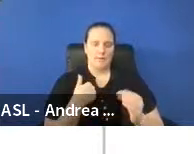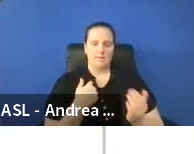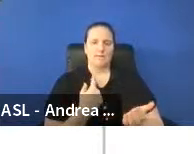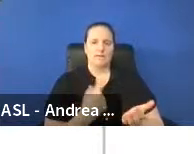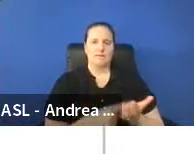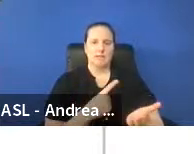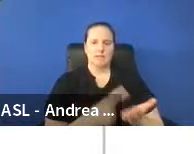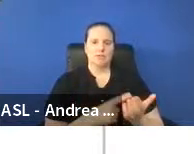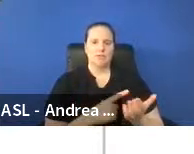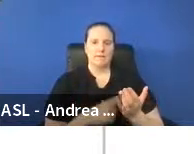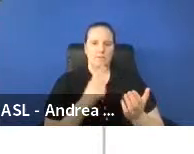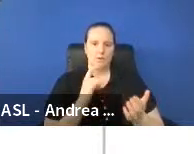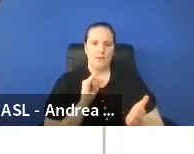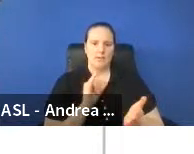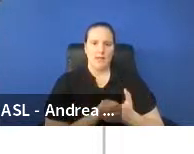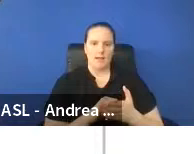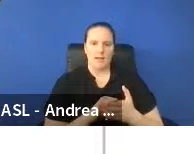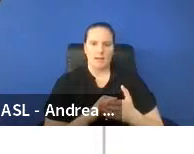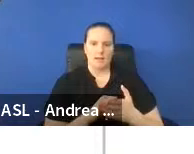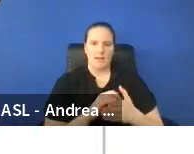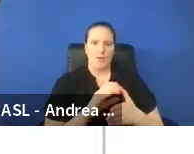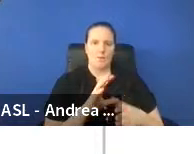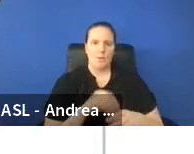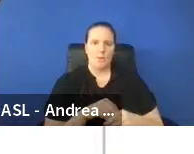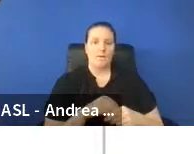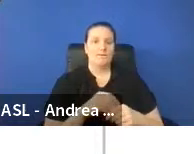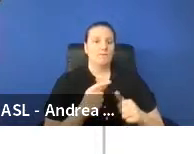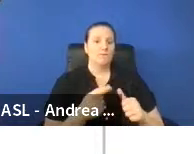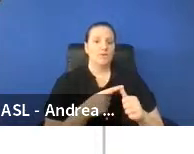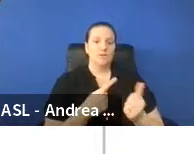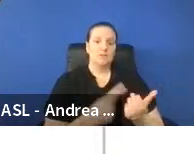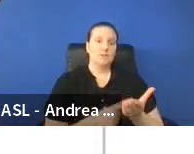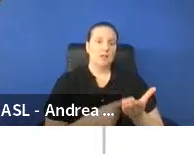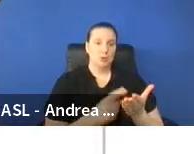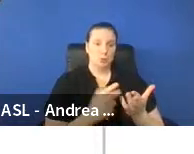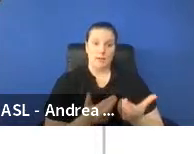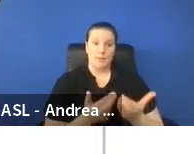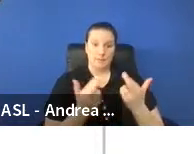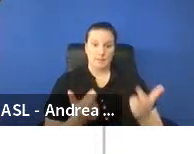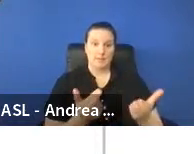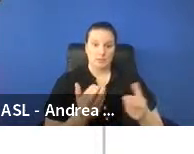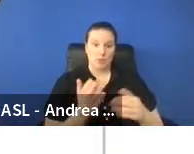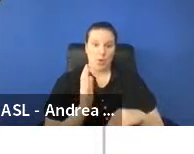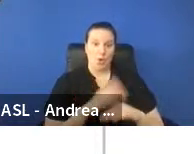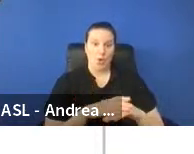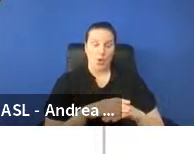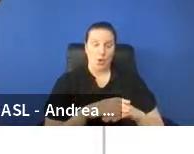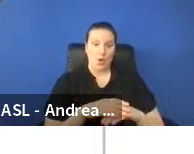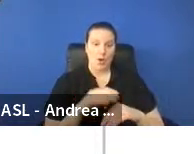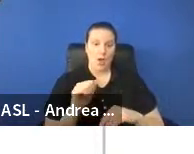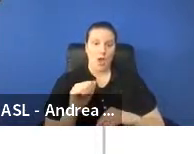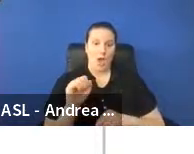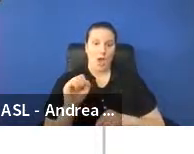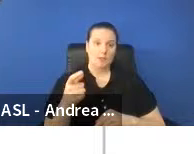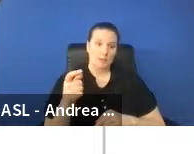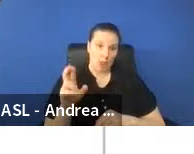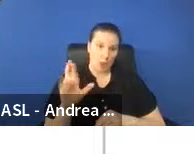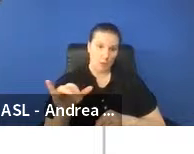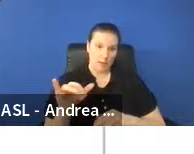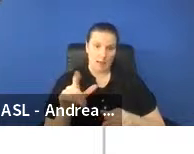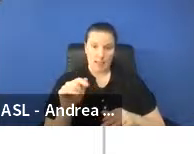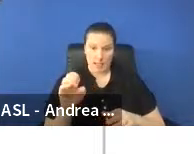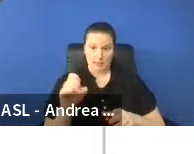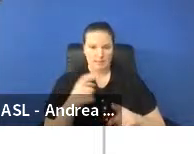on those discrete components. And the first one is a discussion and recommendation on auxiliary lanes. That'll come after the evaluation of the